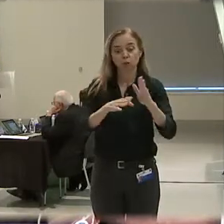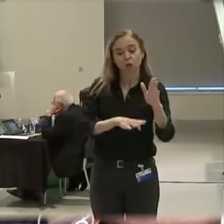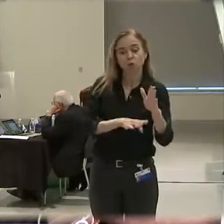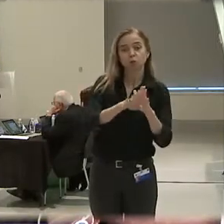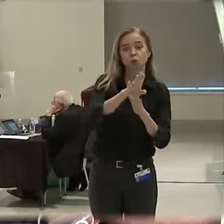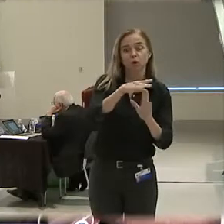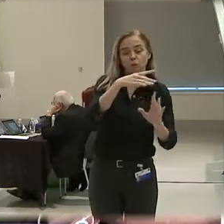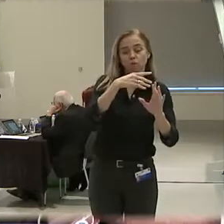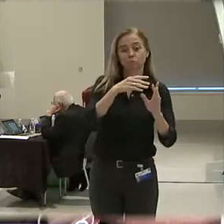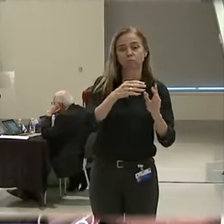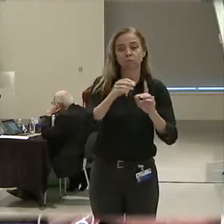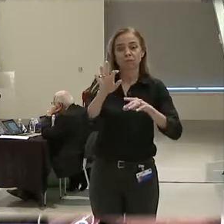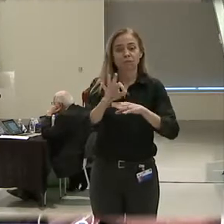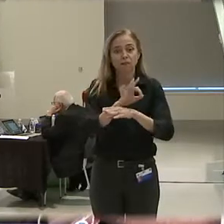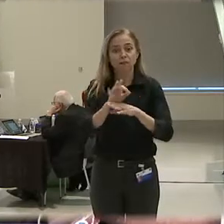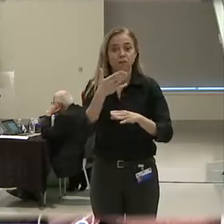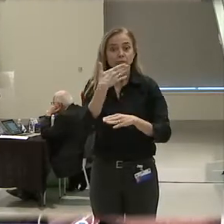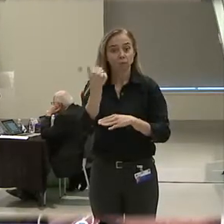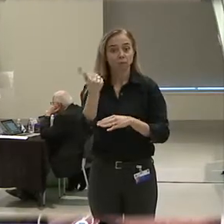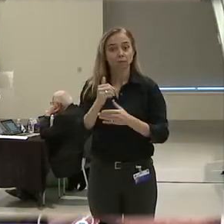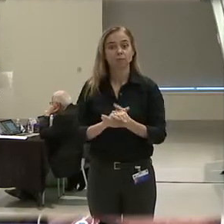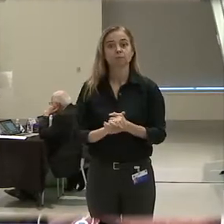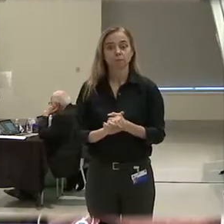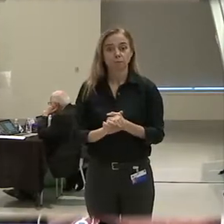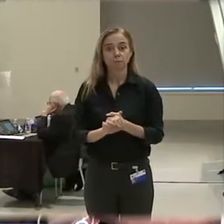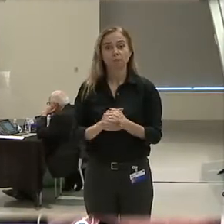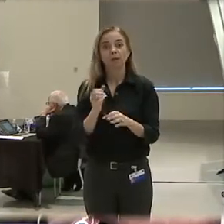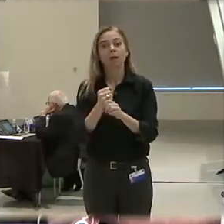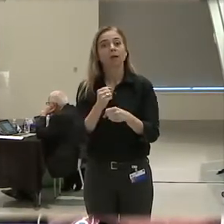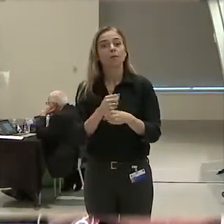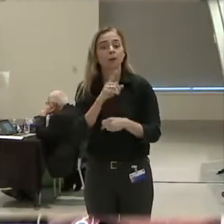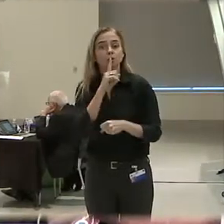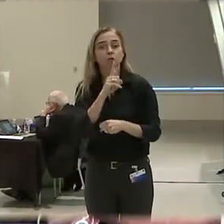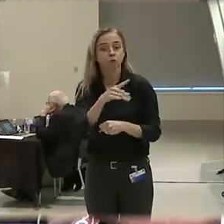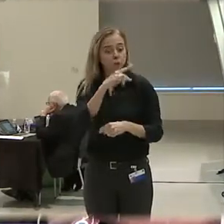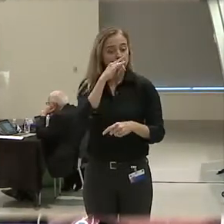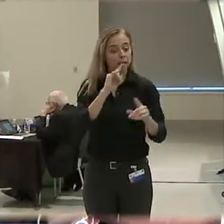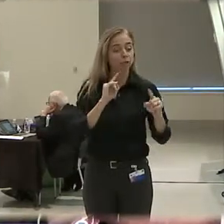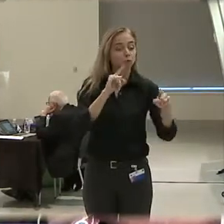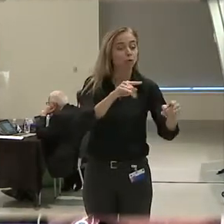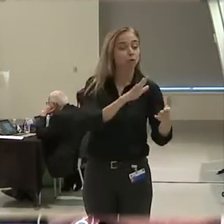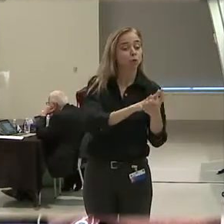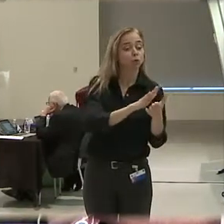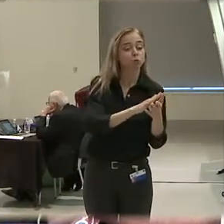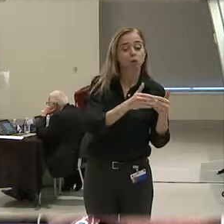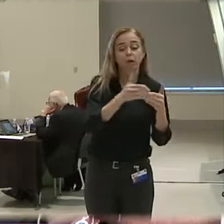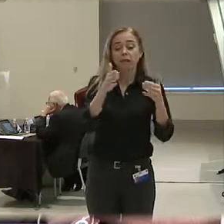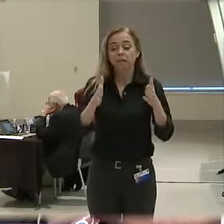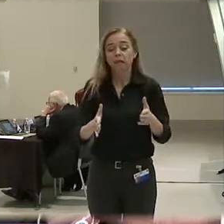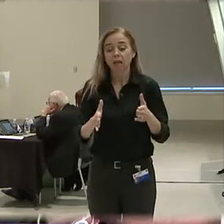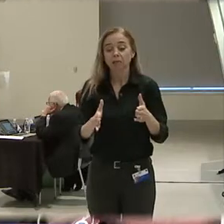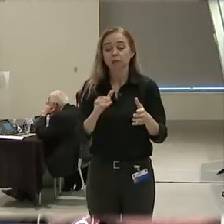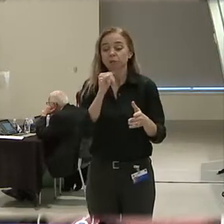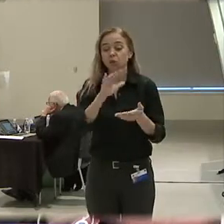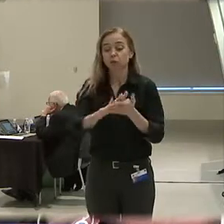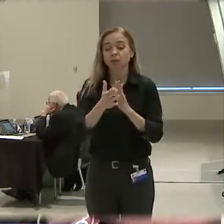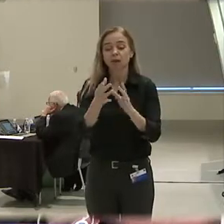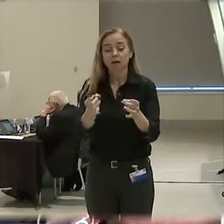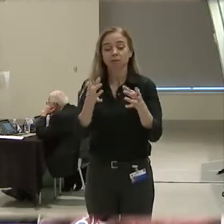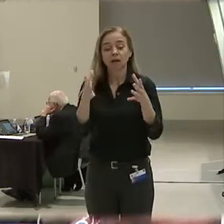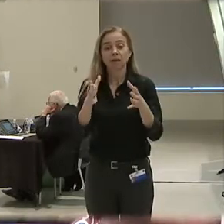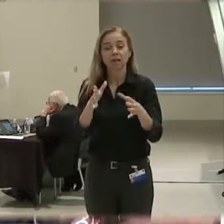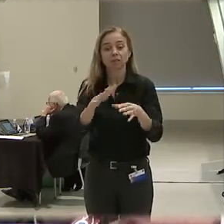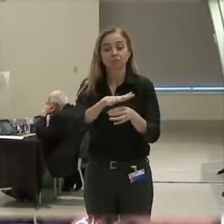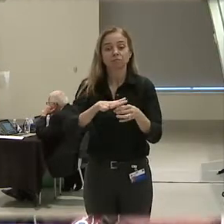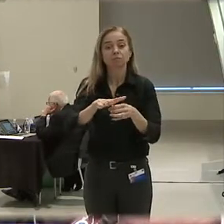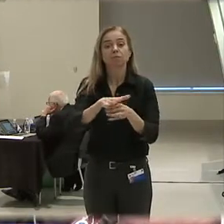there to do things like make sure kids get to school, to make sure neighbor disputes don't turn into violence, to